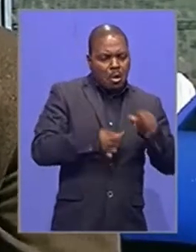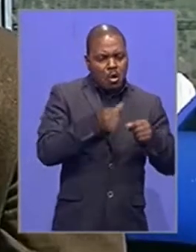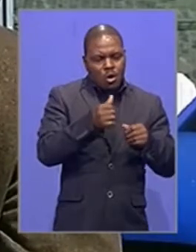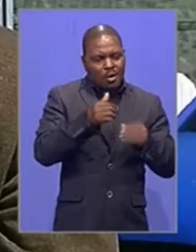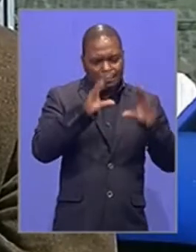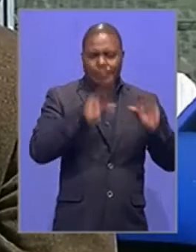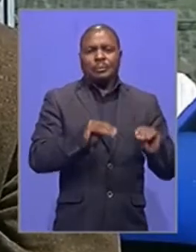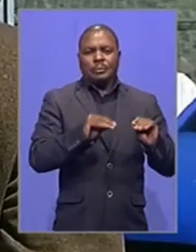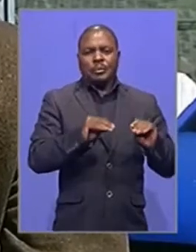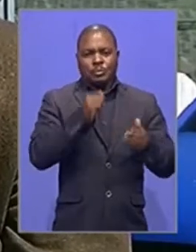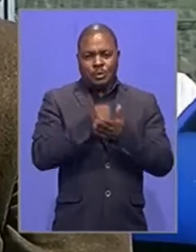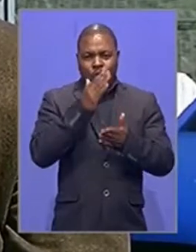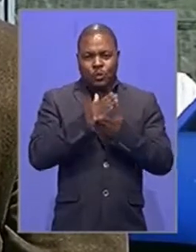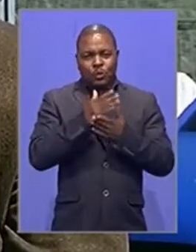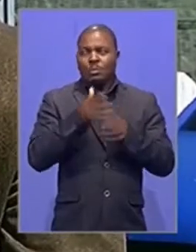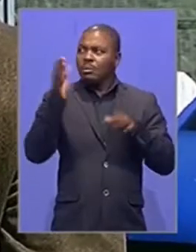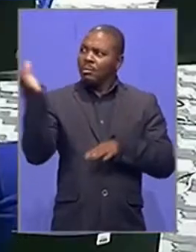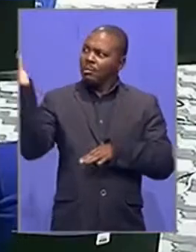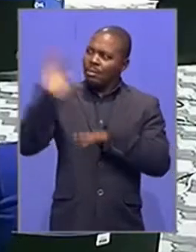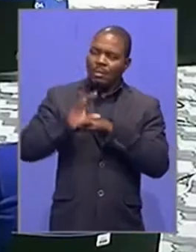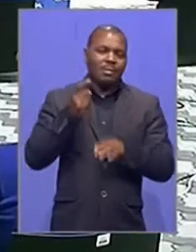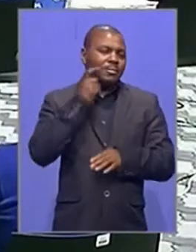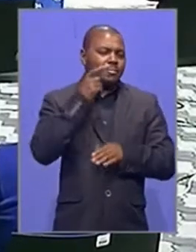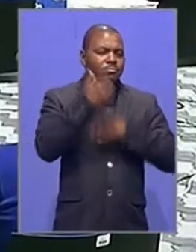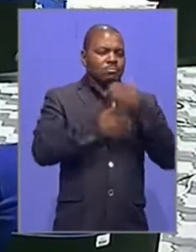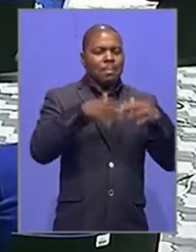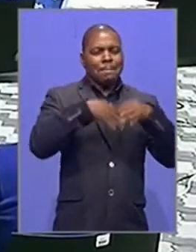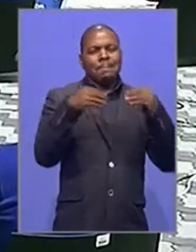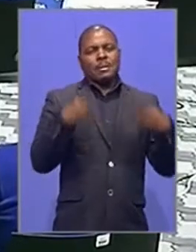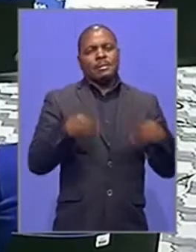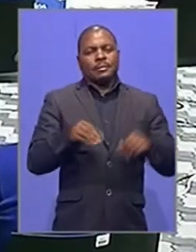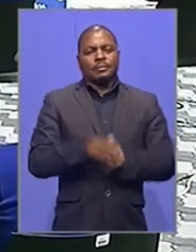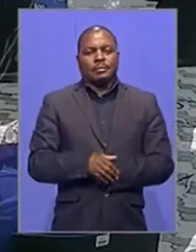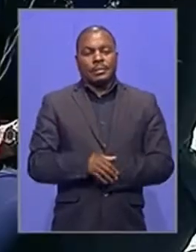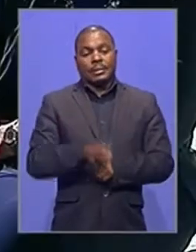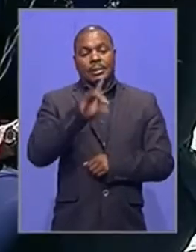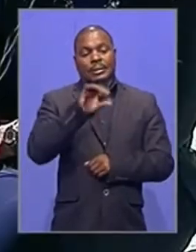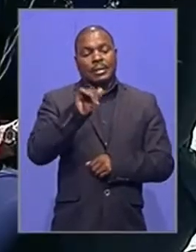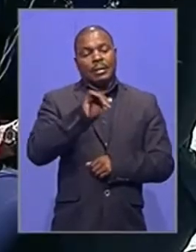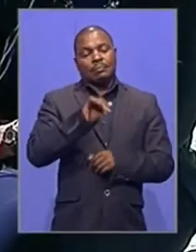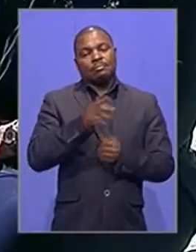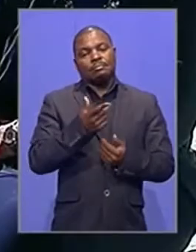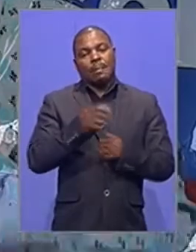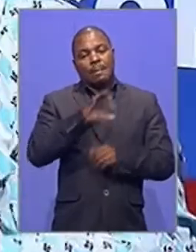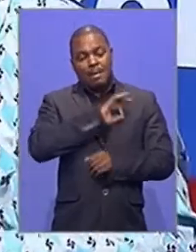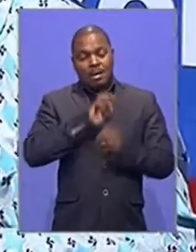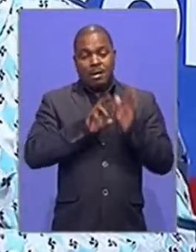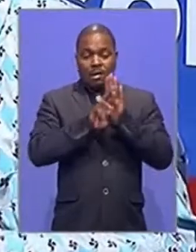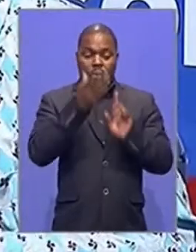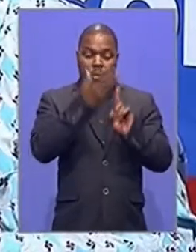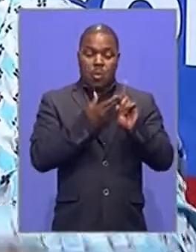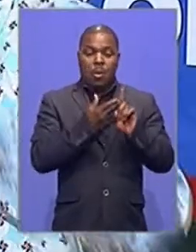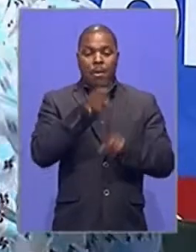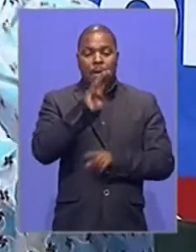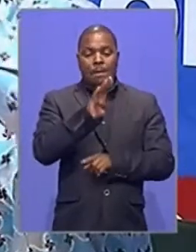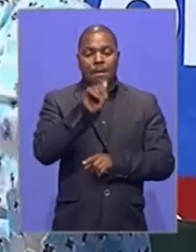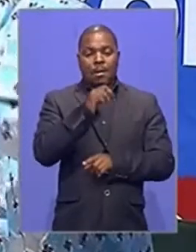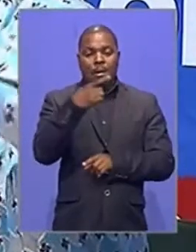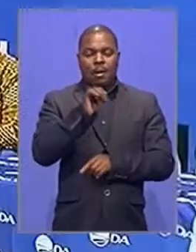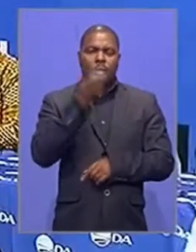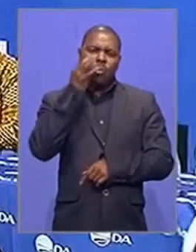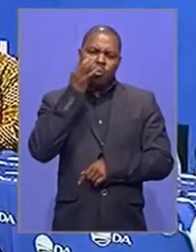this is an investment-friendly city. Nkgetheng wa bomeyara wa DA Ngaba Panga o re baswa ba swanetše go matlafatšwa